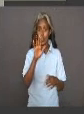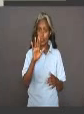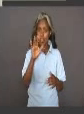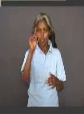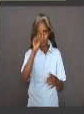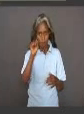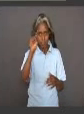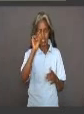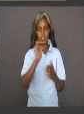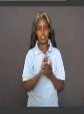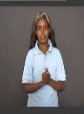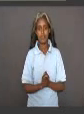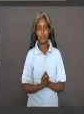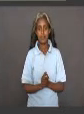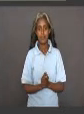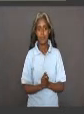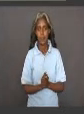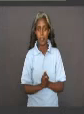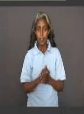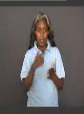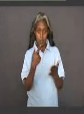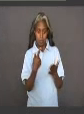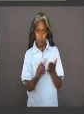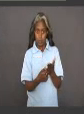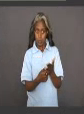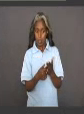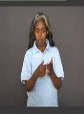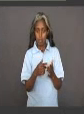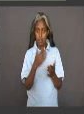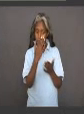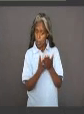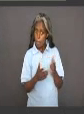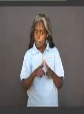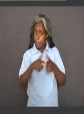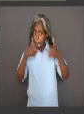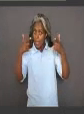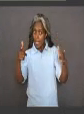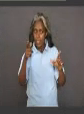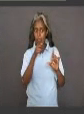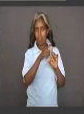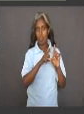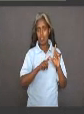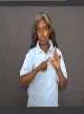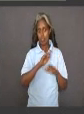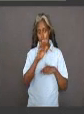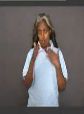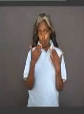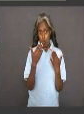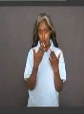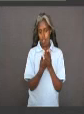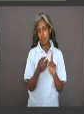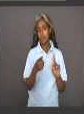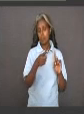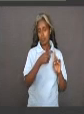1845 degrees. Those are some big angles. All are